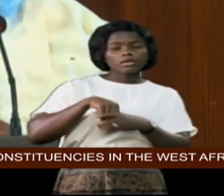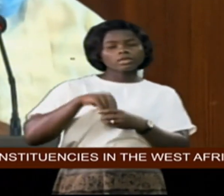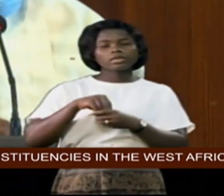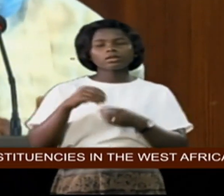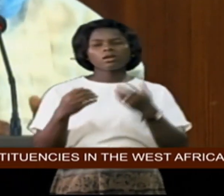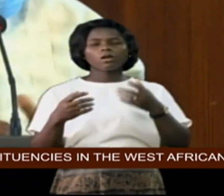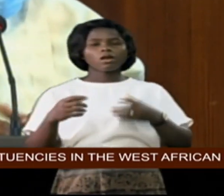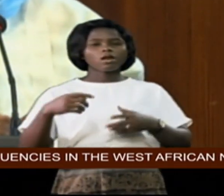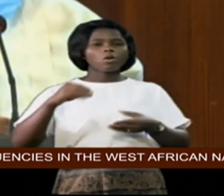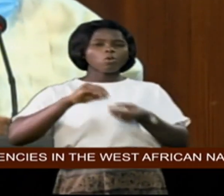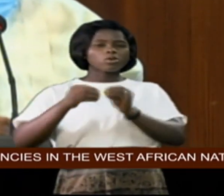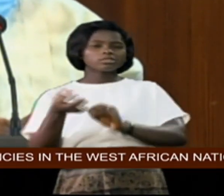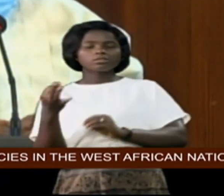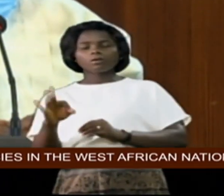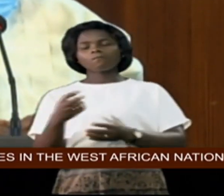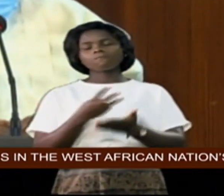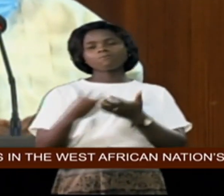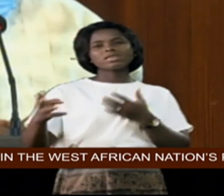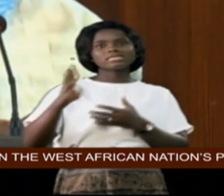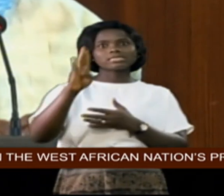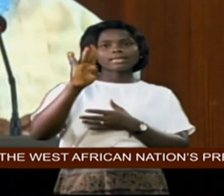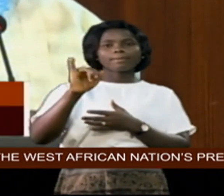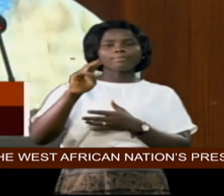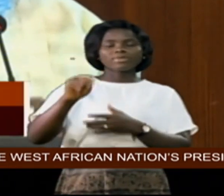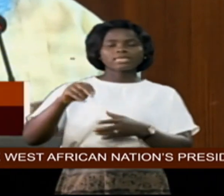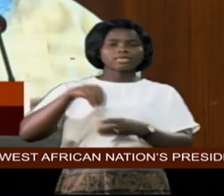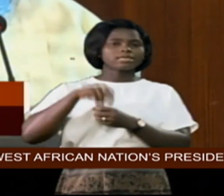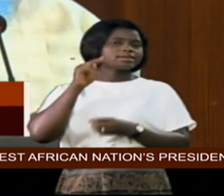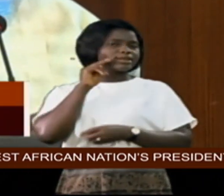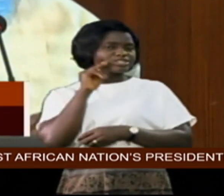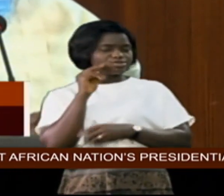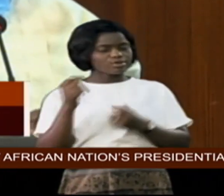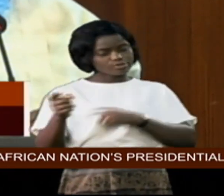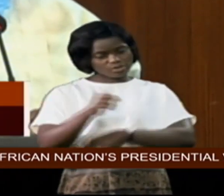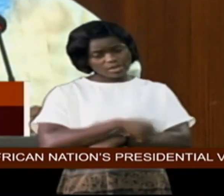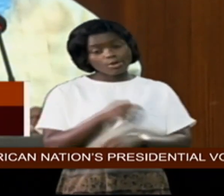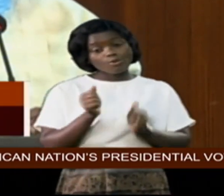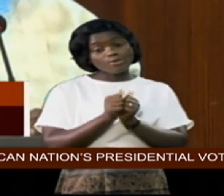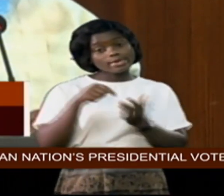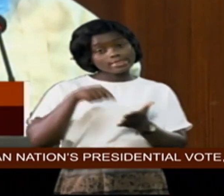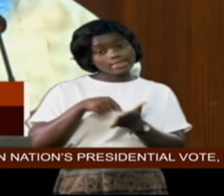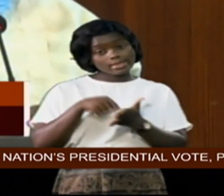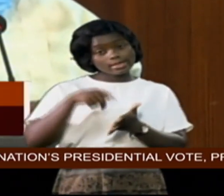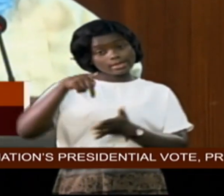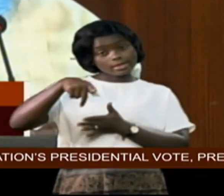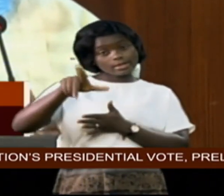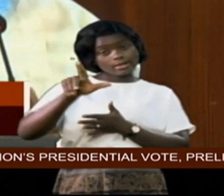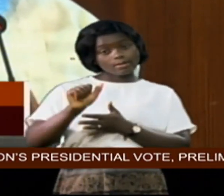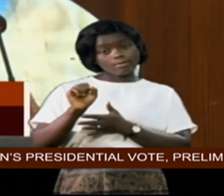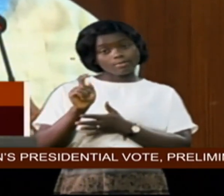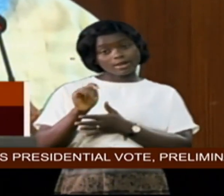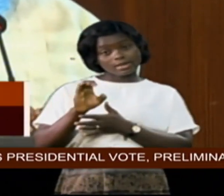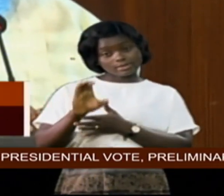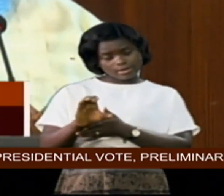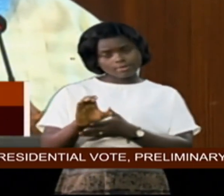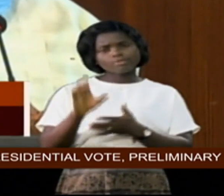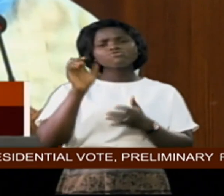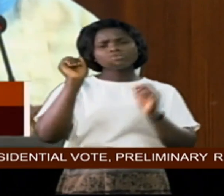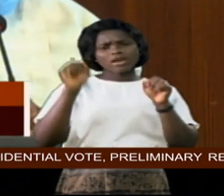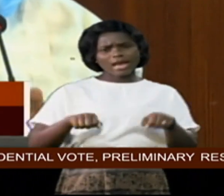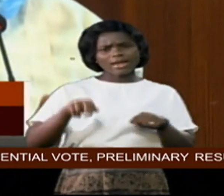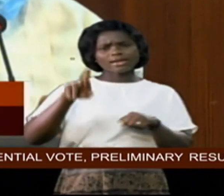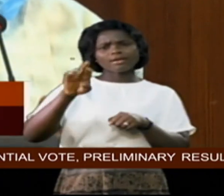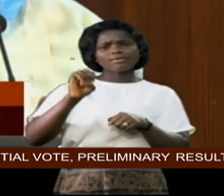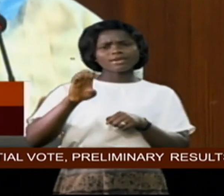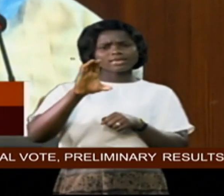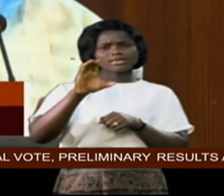being produced in Nigeria today. With this plastic, you can recycle it by first of all